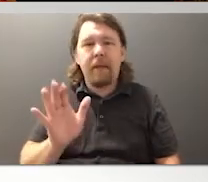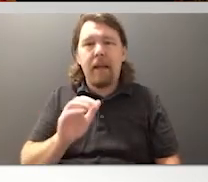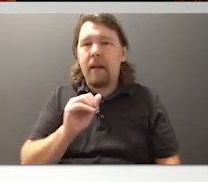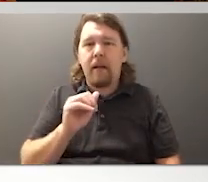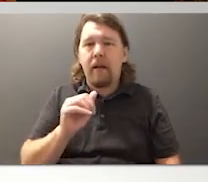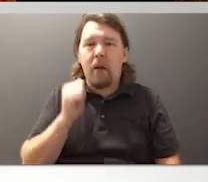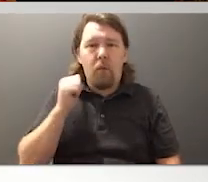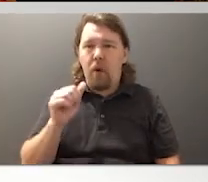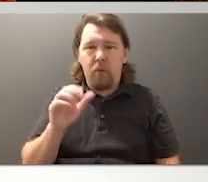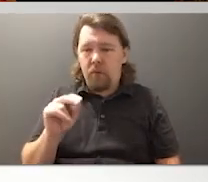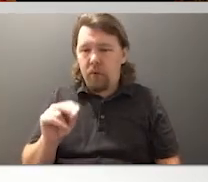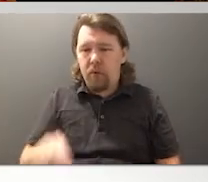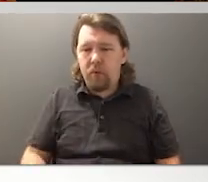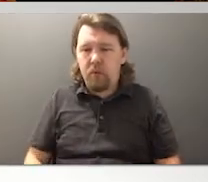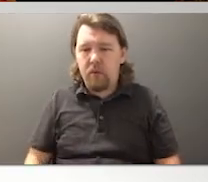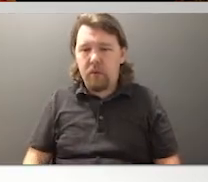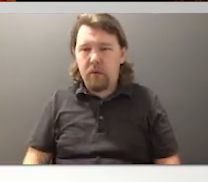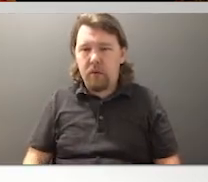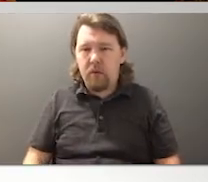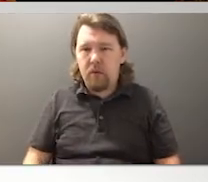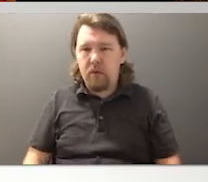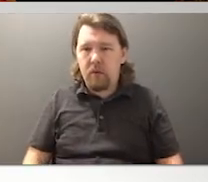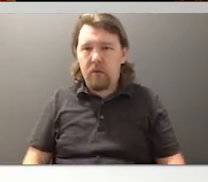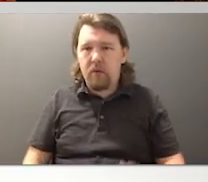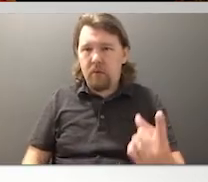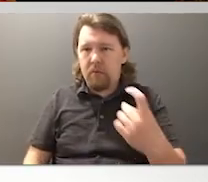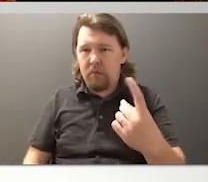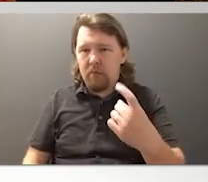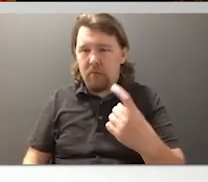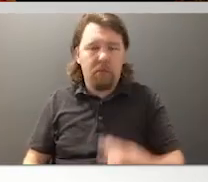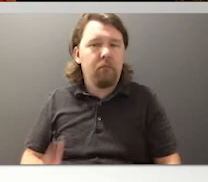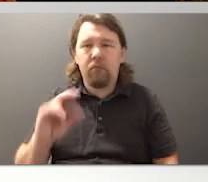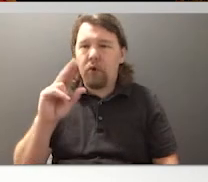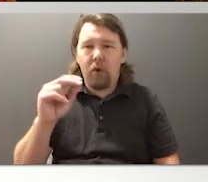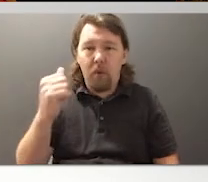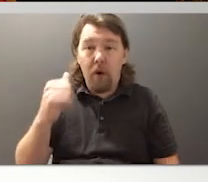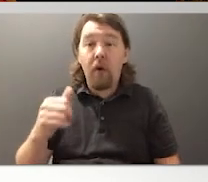No, it's not gonna. No, it won't. It will not.